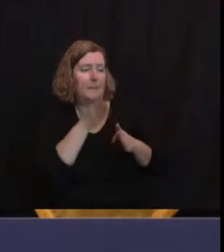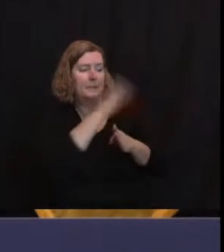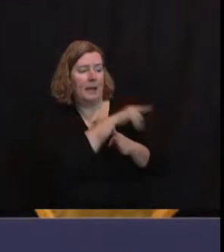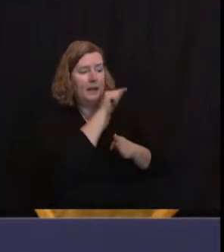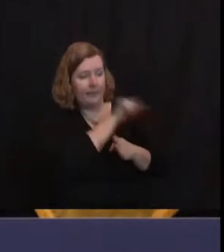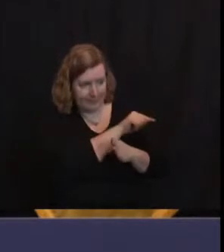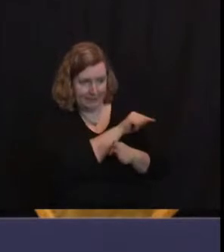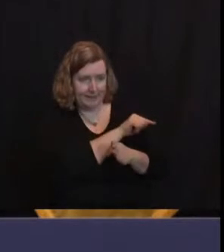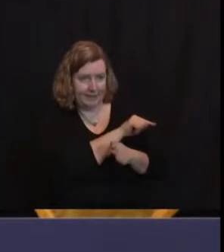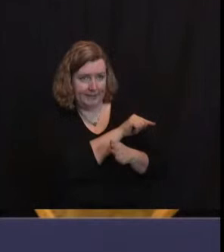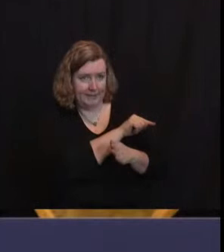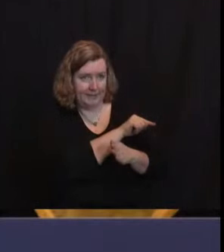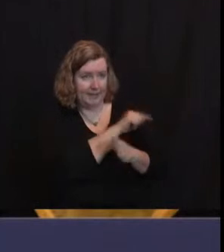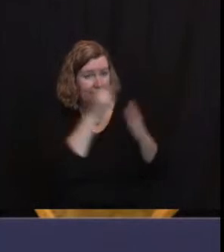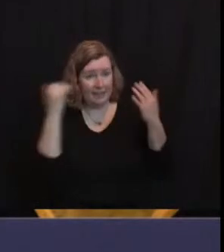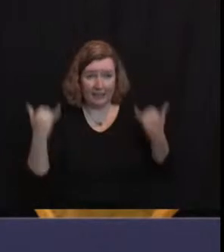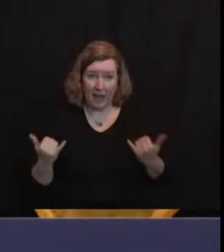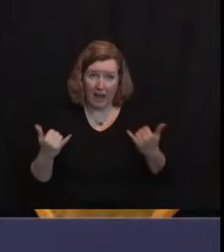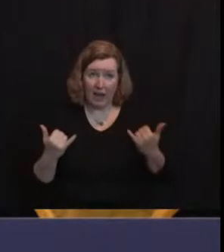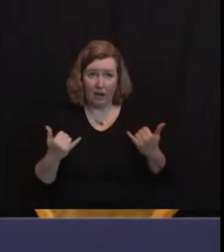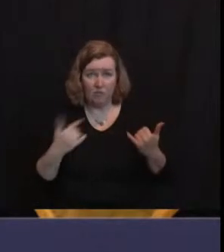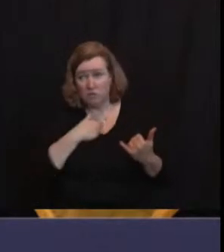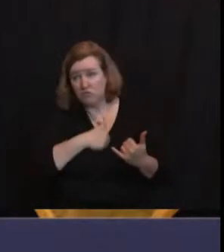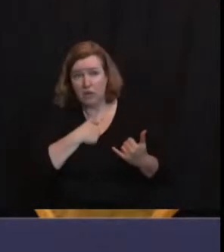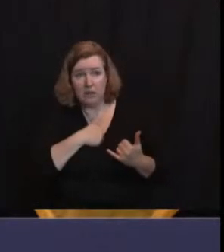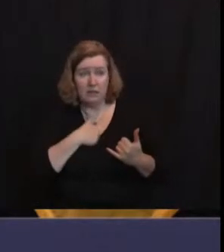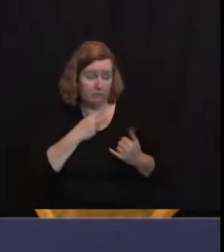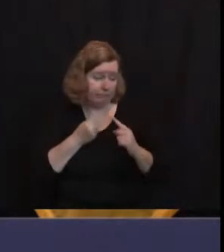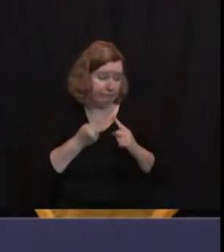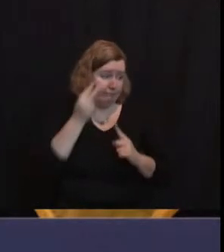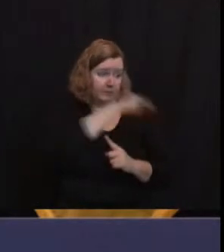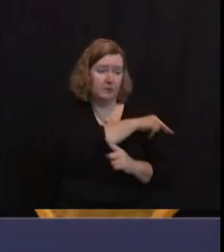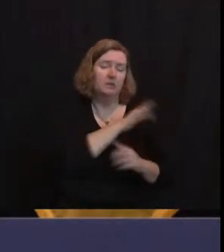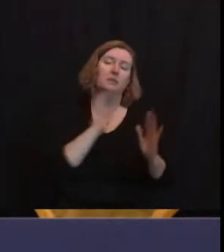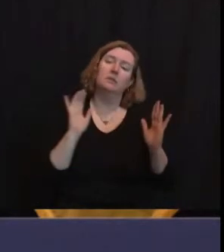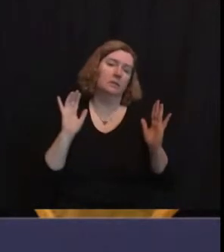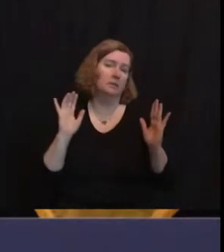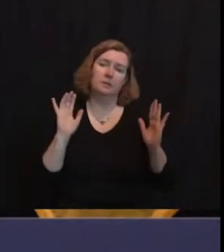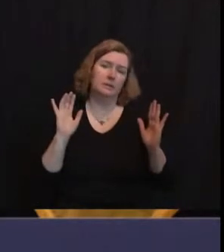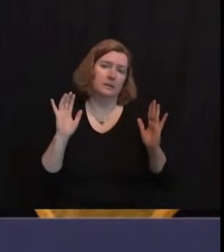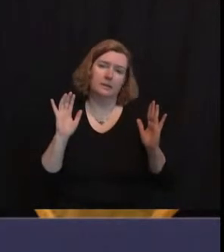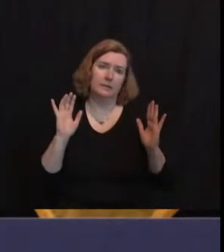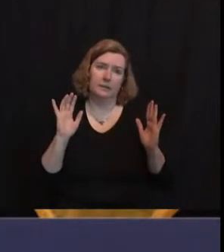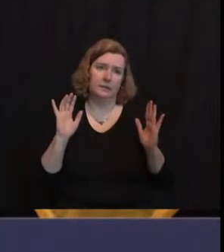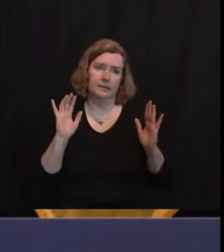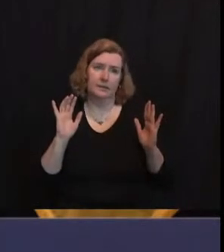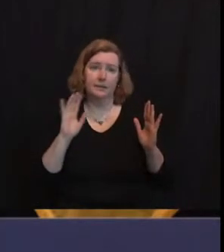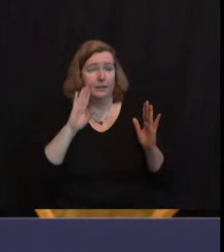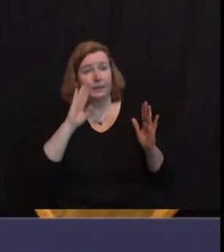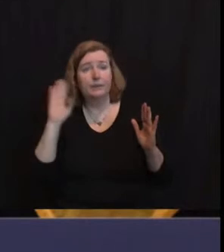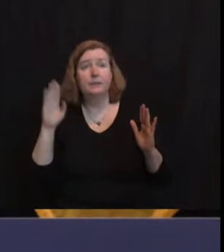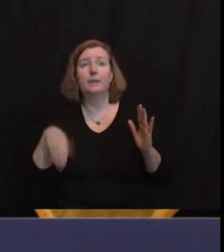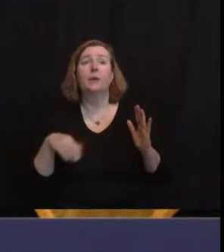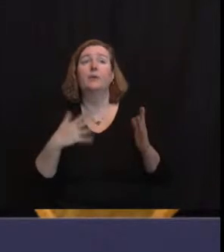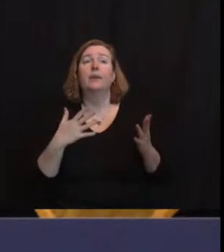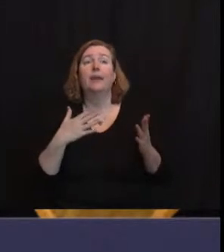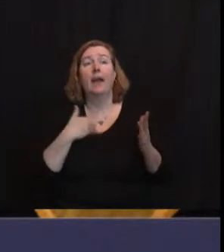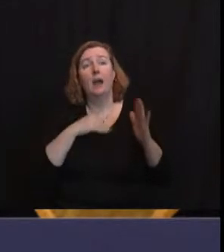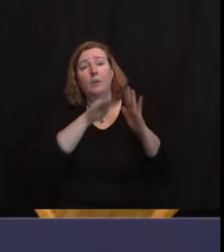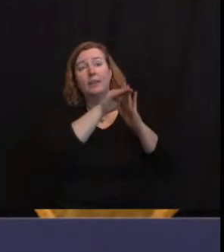we make the best decisions we can based on that information. And again, the list of needs in this